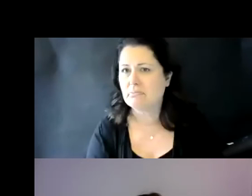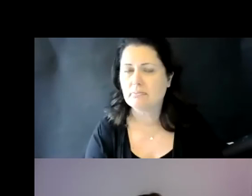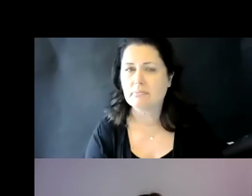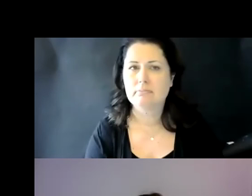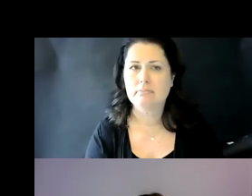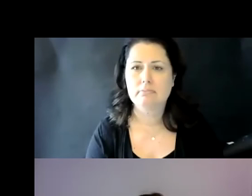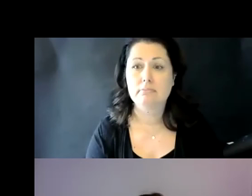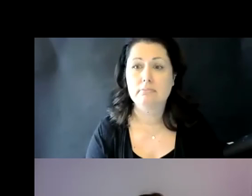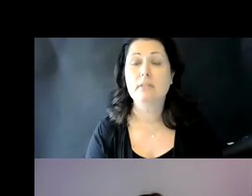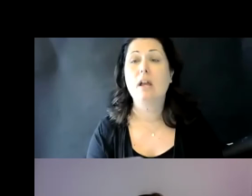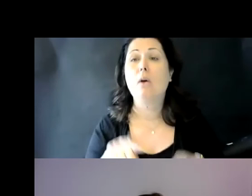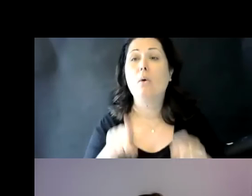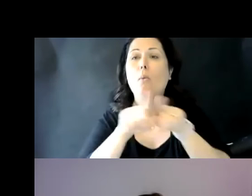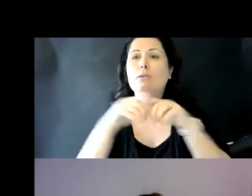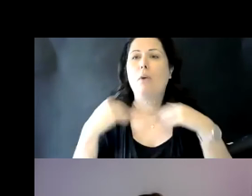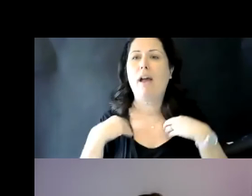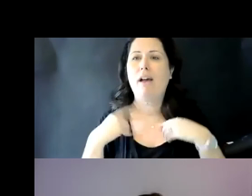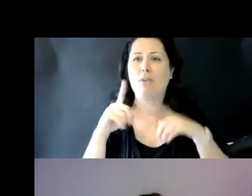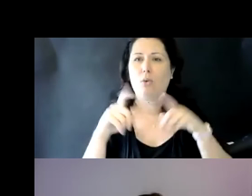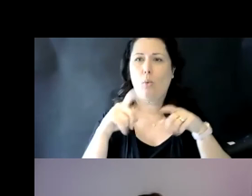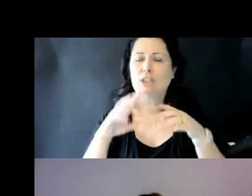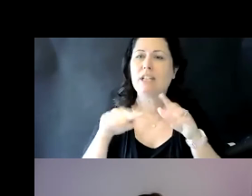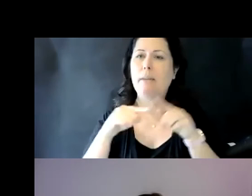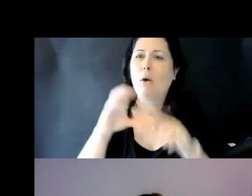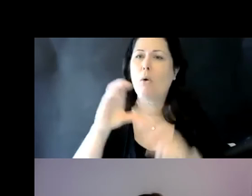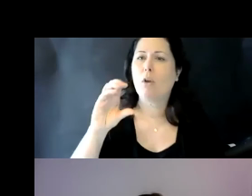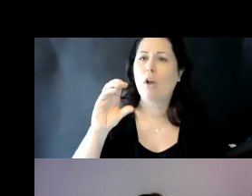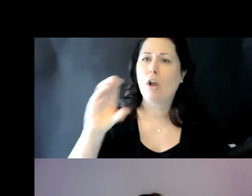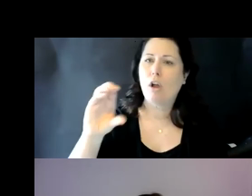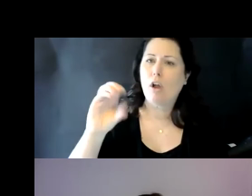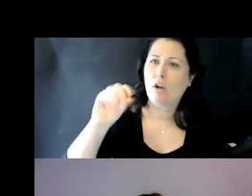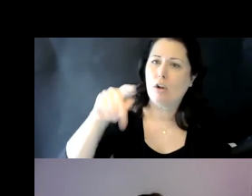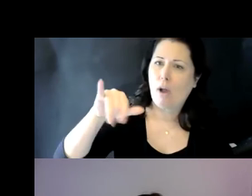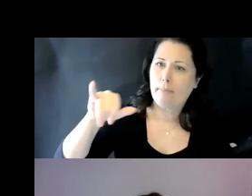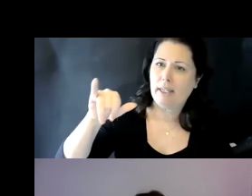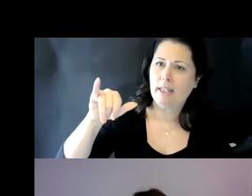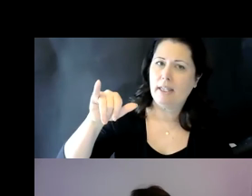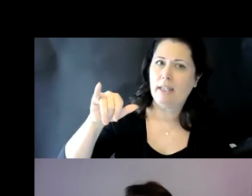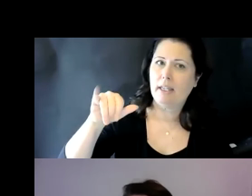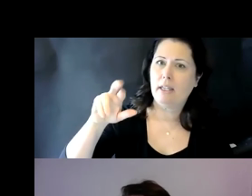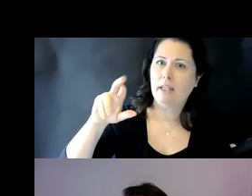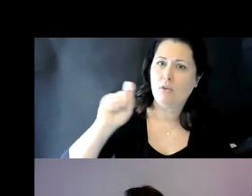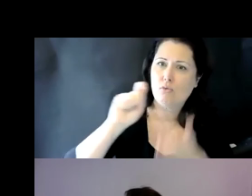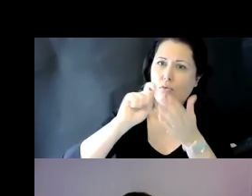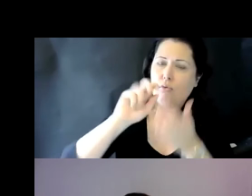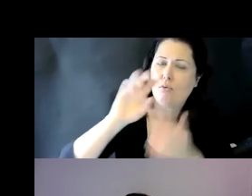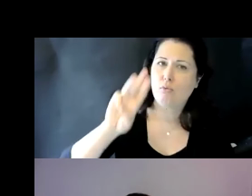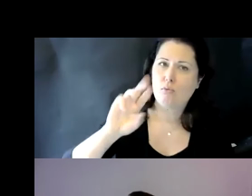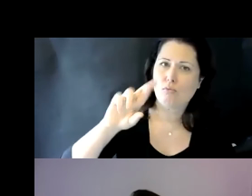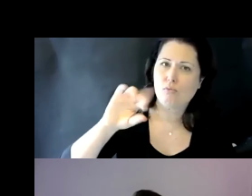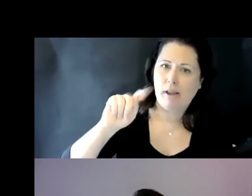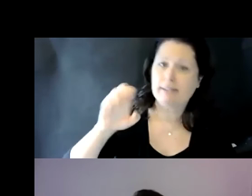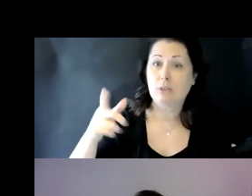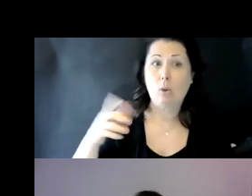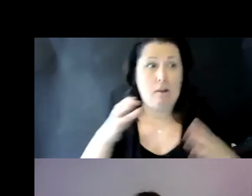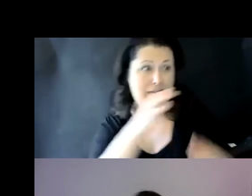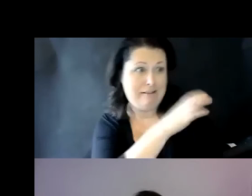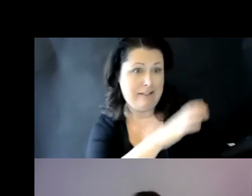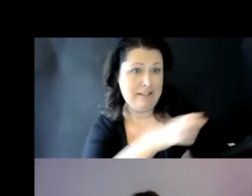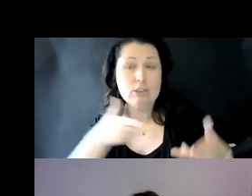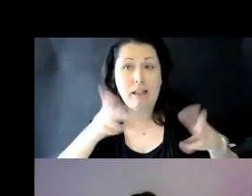Great. And there's also a question here about the copyright and if people, clinicians, for example, are allowed to use it. Yep, so